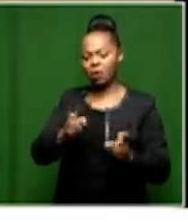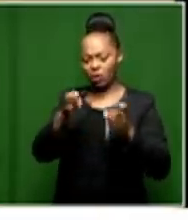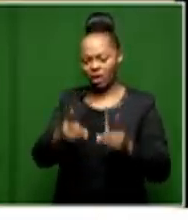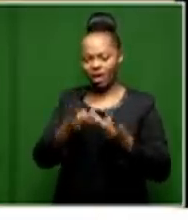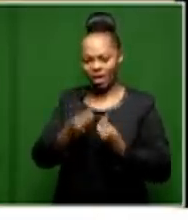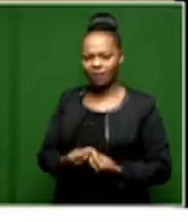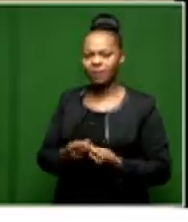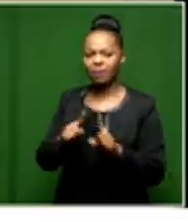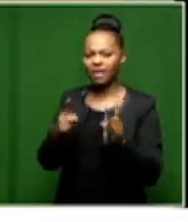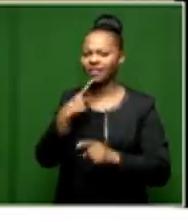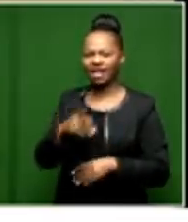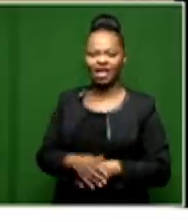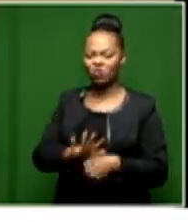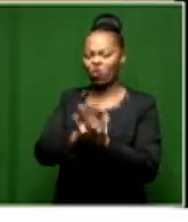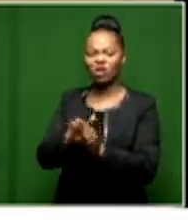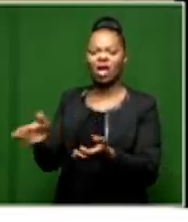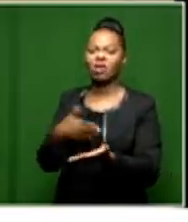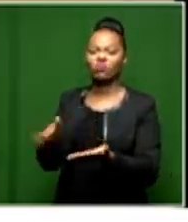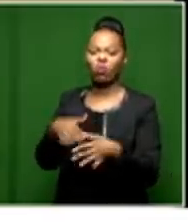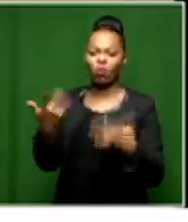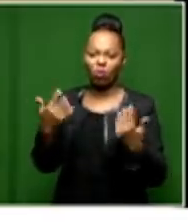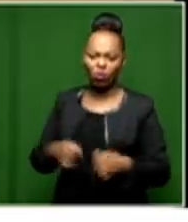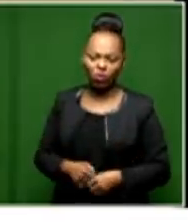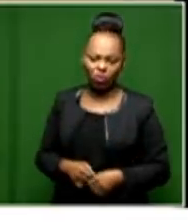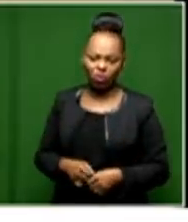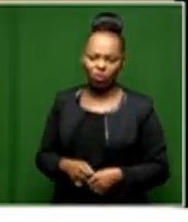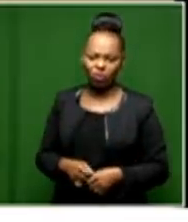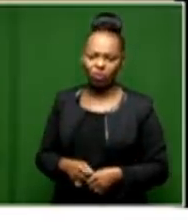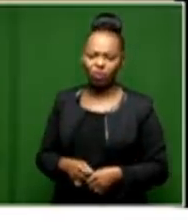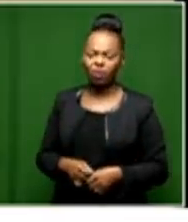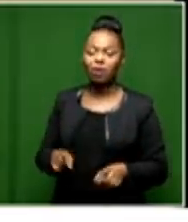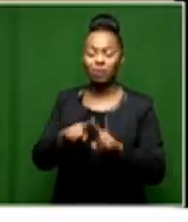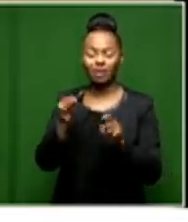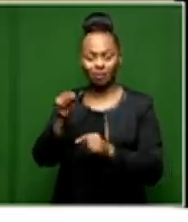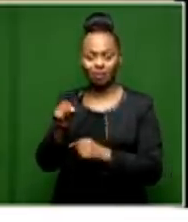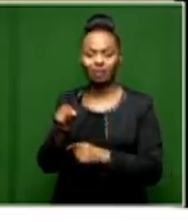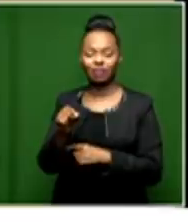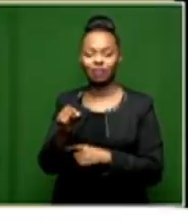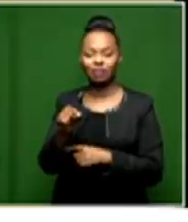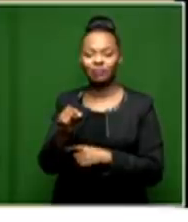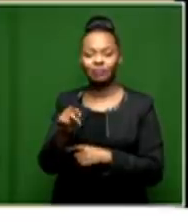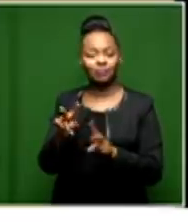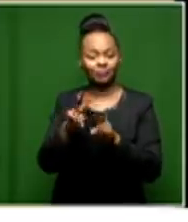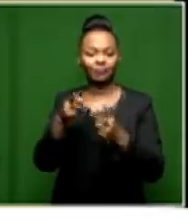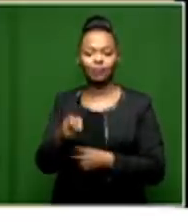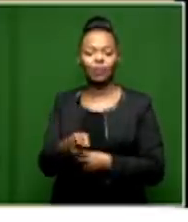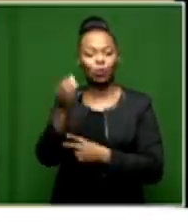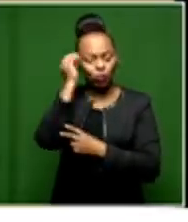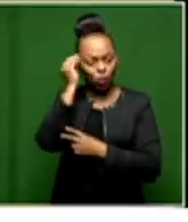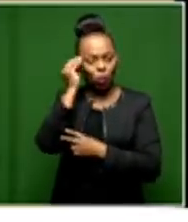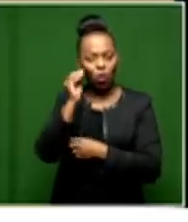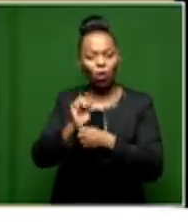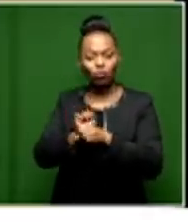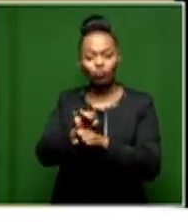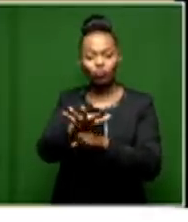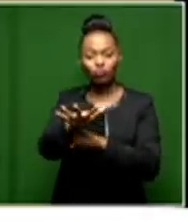this on. They say it doesn't exist, or it's like a common cold. It's not. We do know that the spread is much